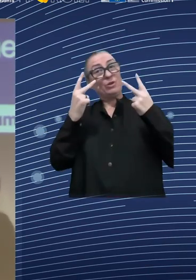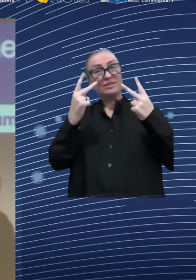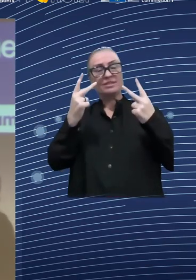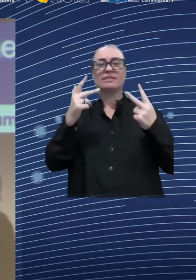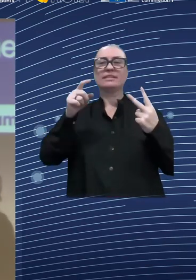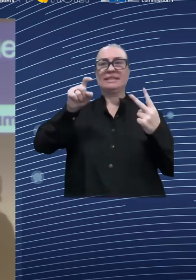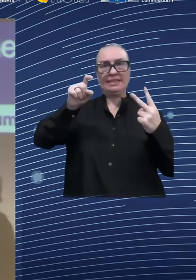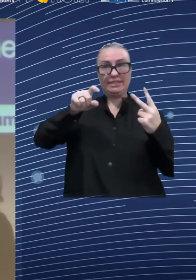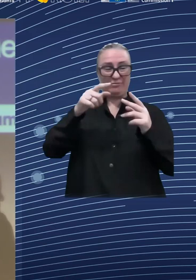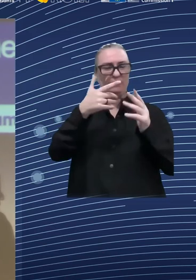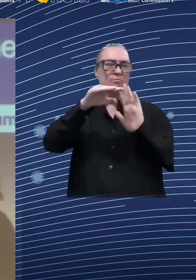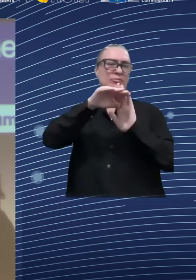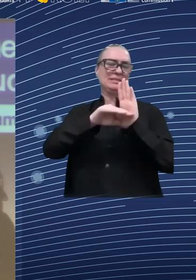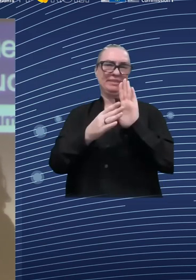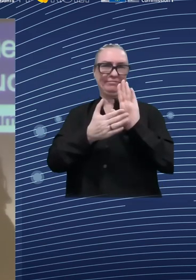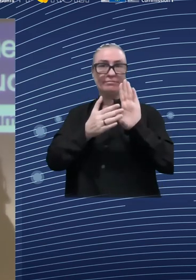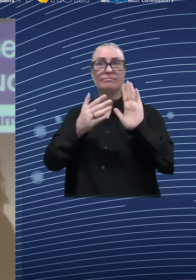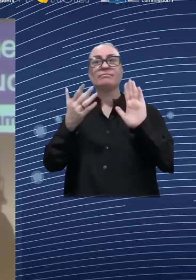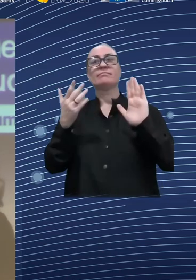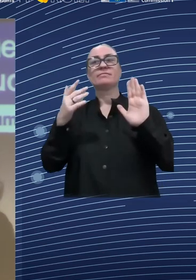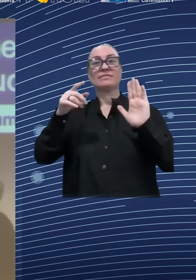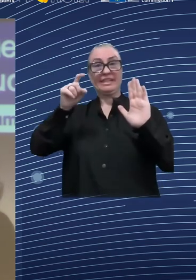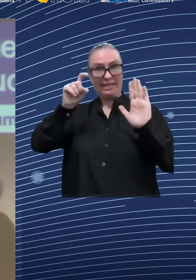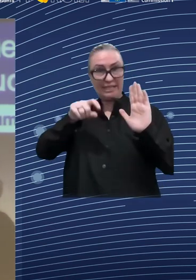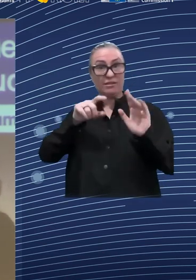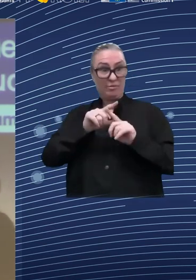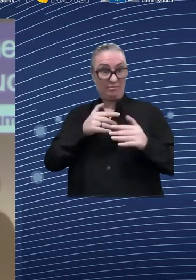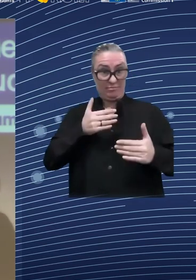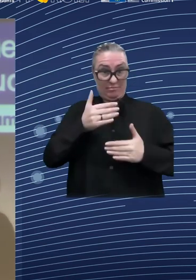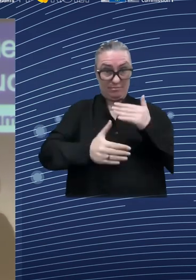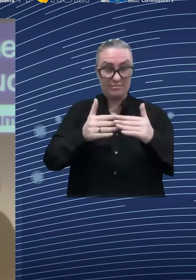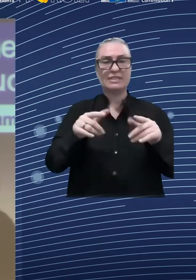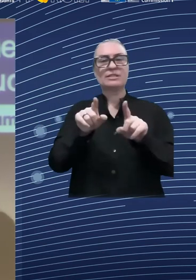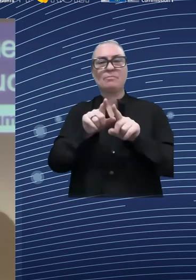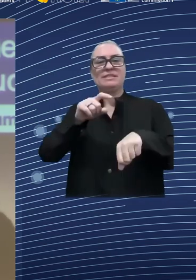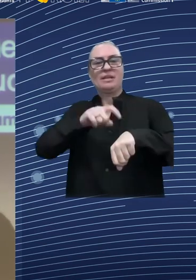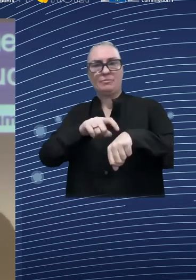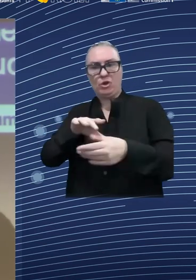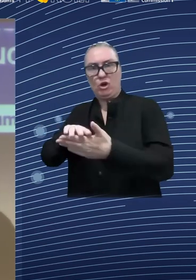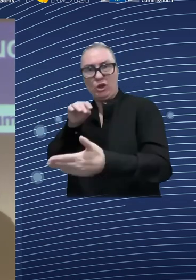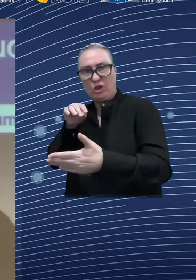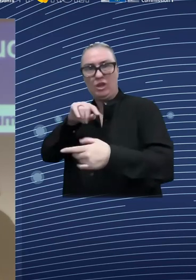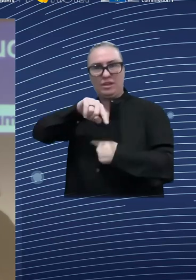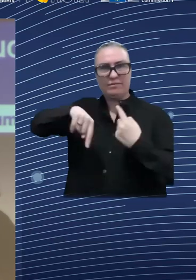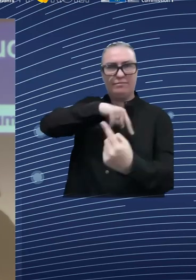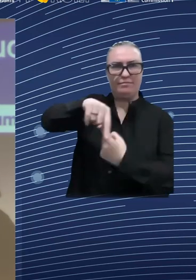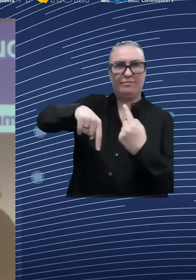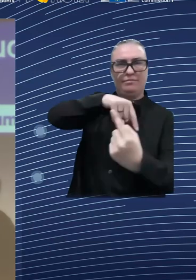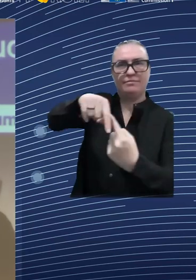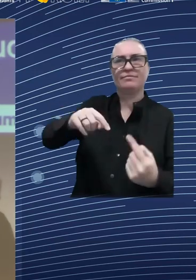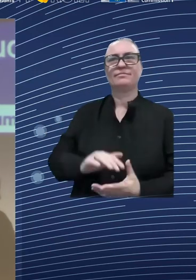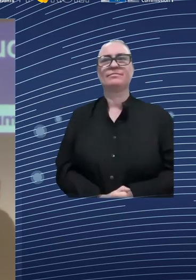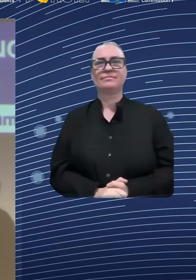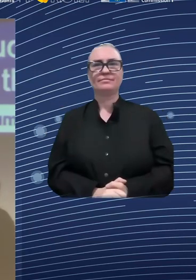the principles are not changing so fast. We need to know the principles that are leading work with AI.